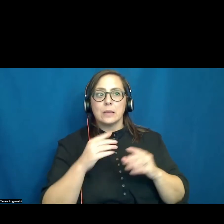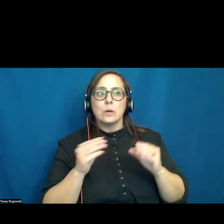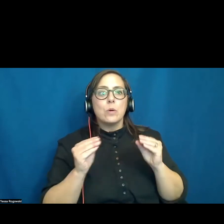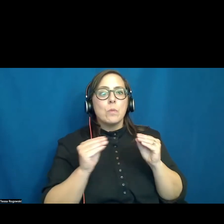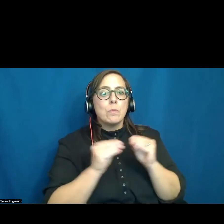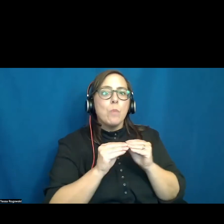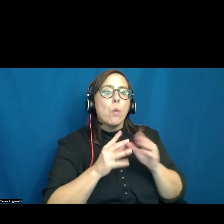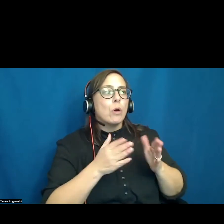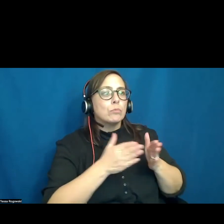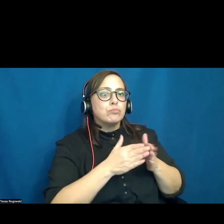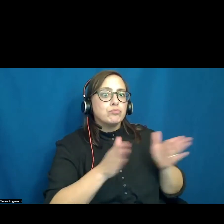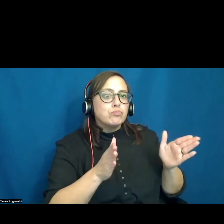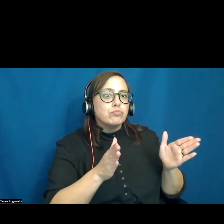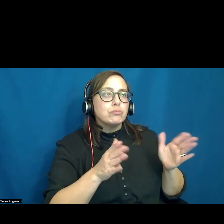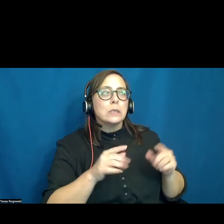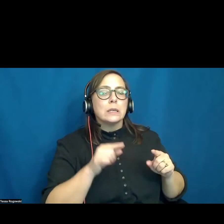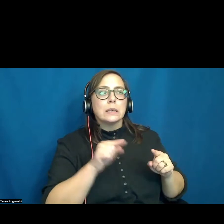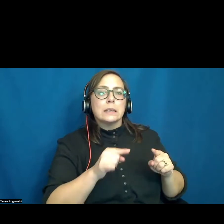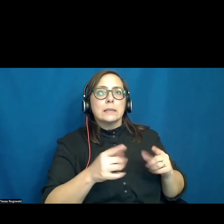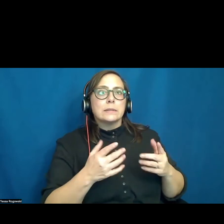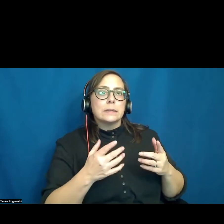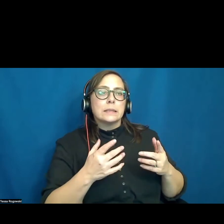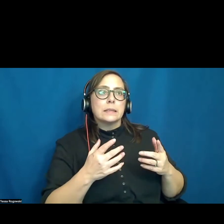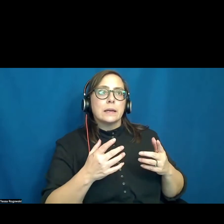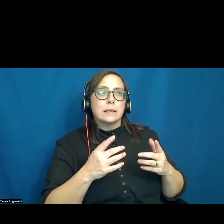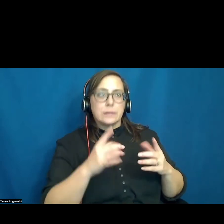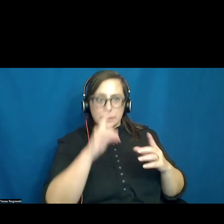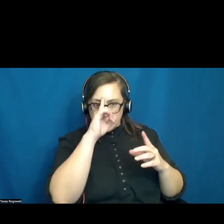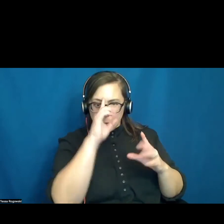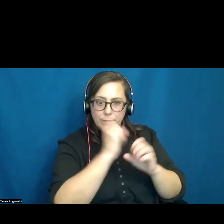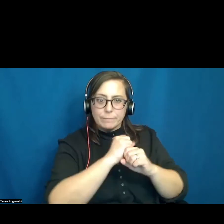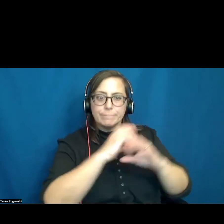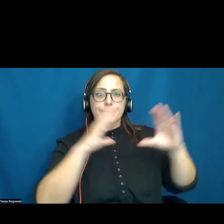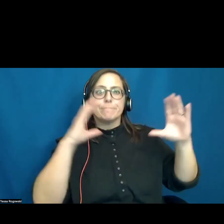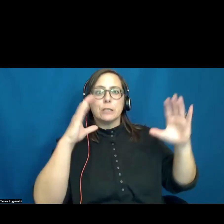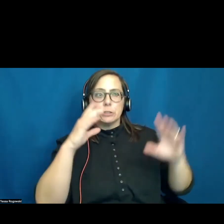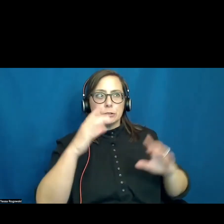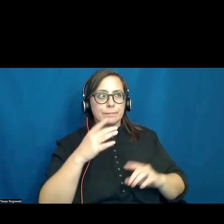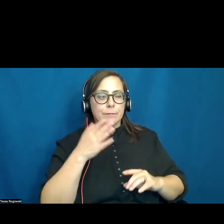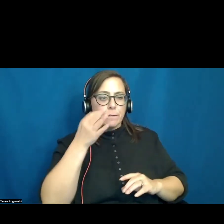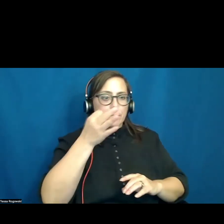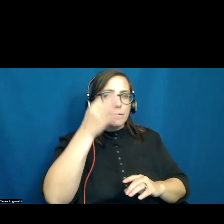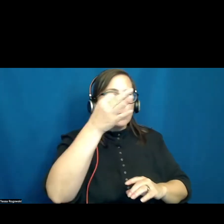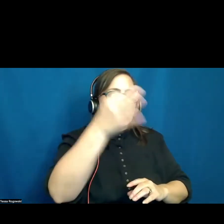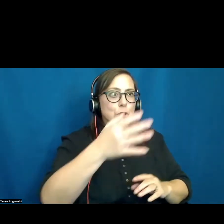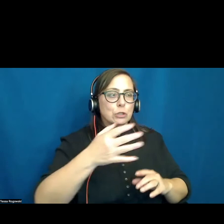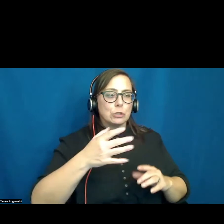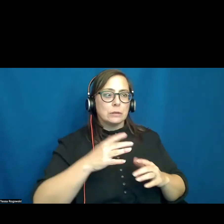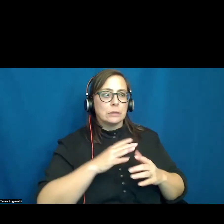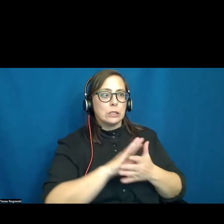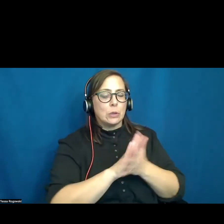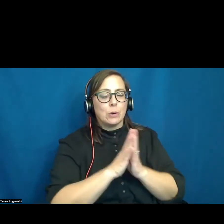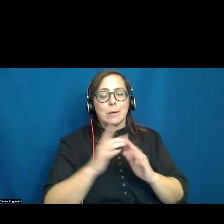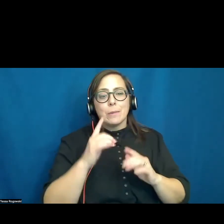sense of the visionary, so it's more individualistic as opposed to mystical visions of like the Middle Ages, right?